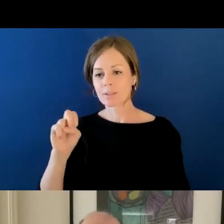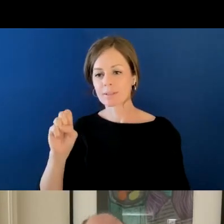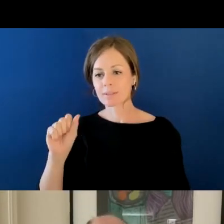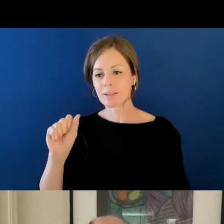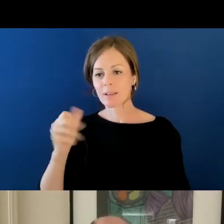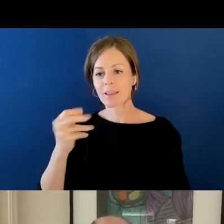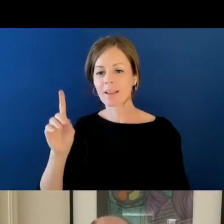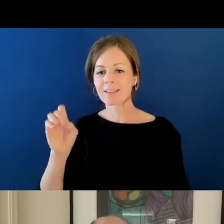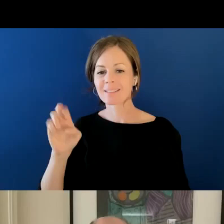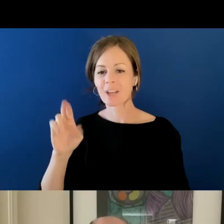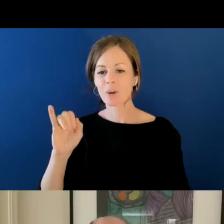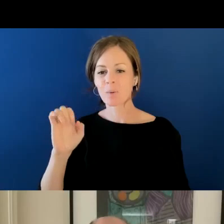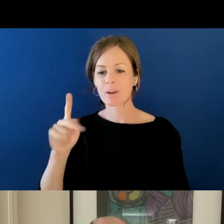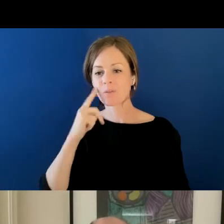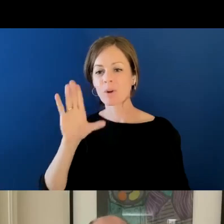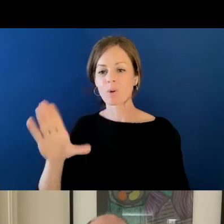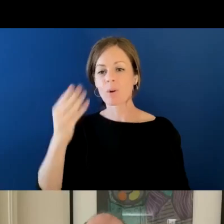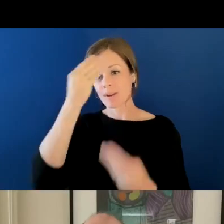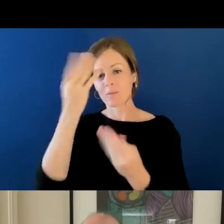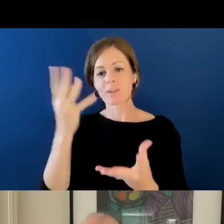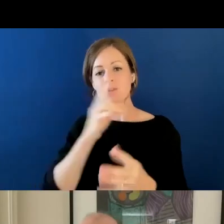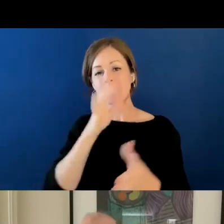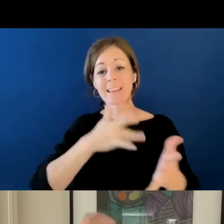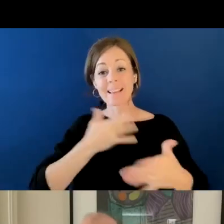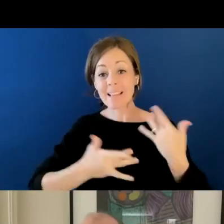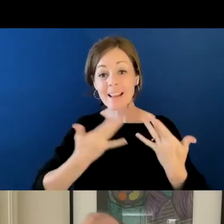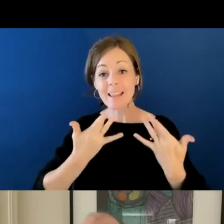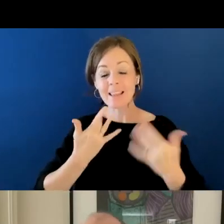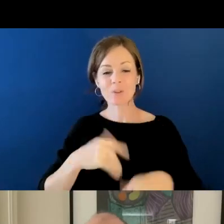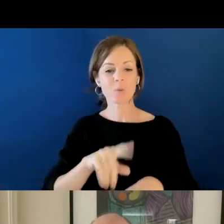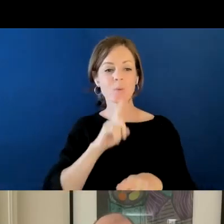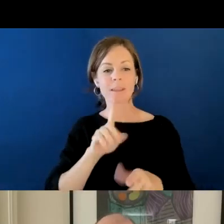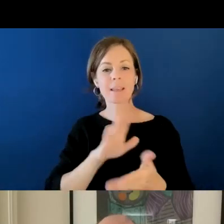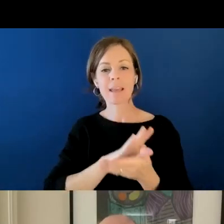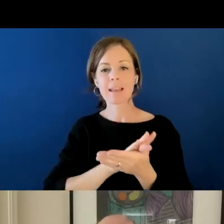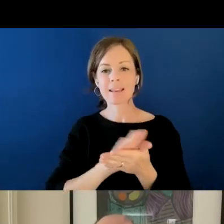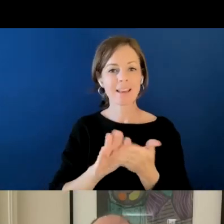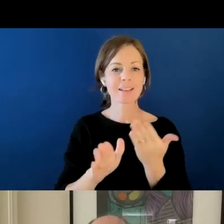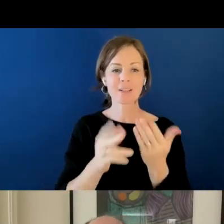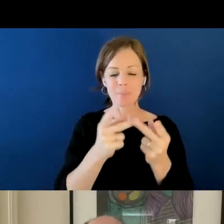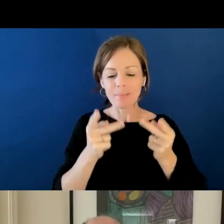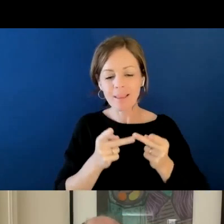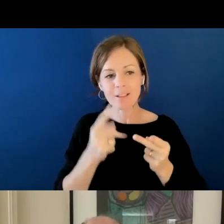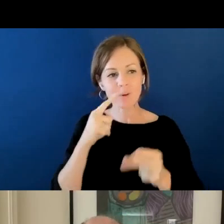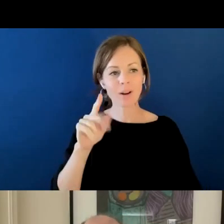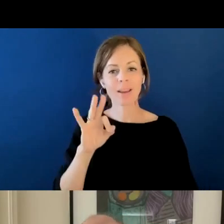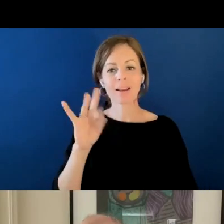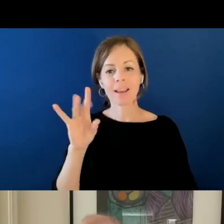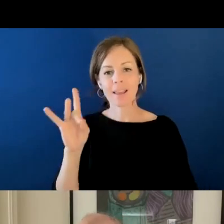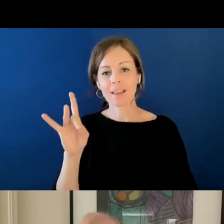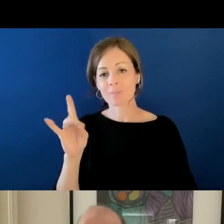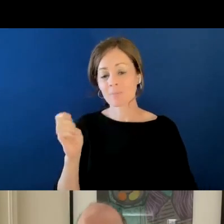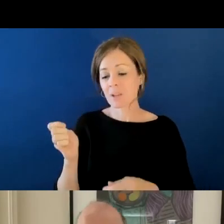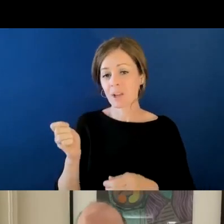their information. This is really exciting. We're at a nice point for 988. We're a couple of years out. We know that